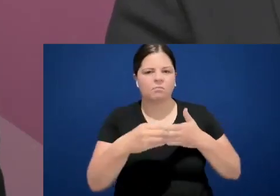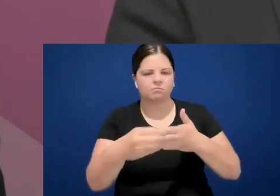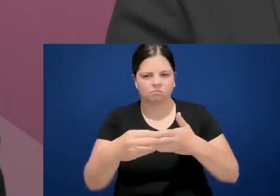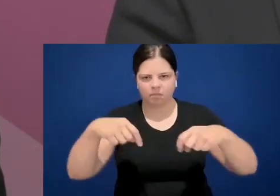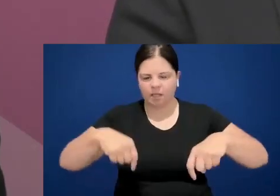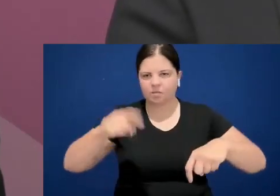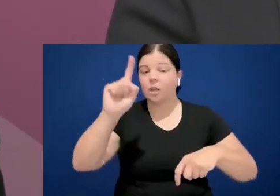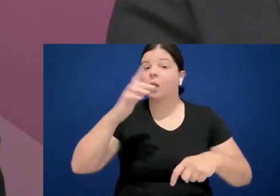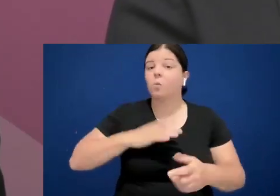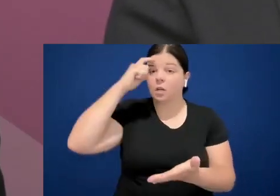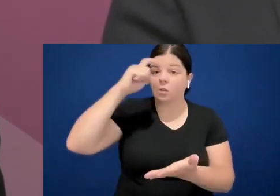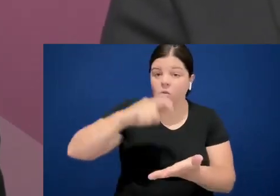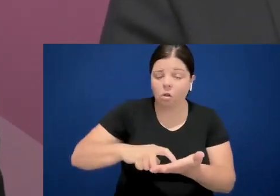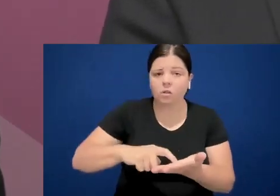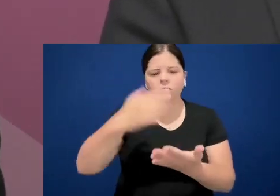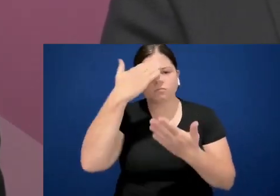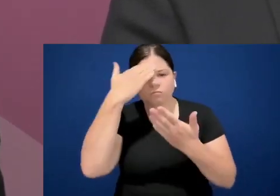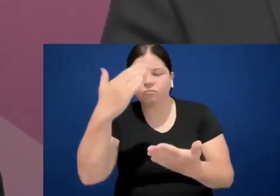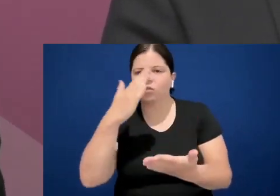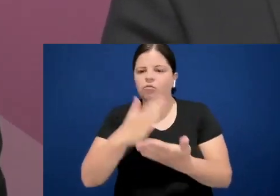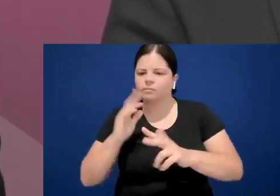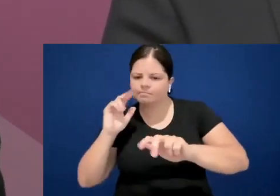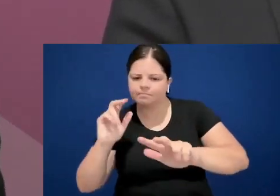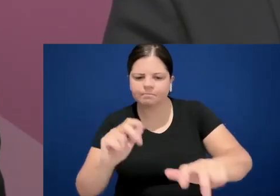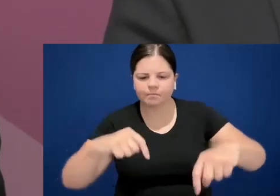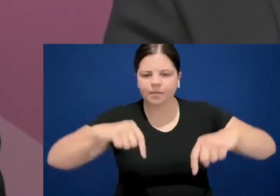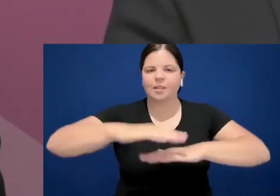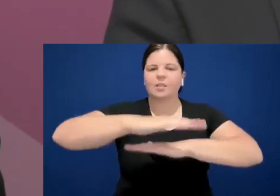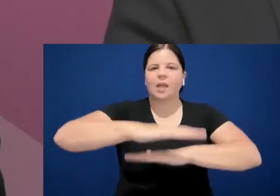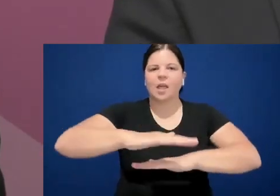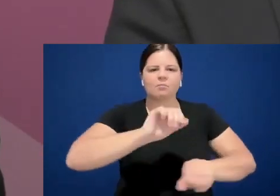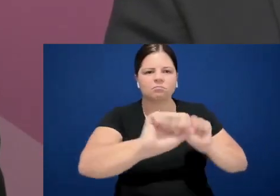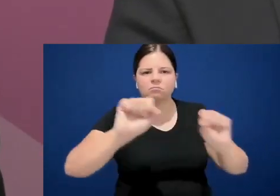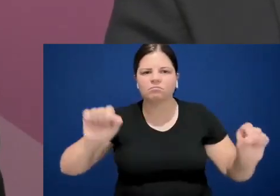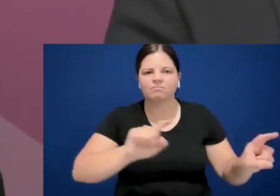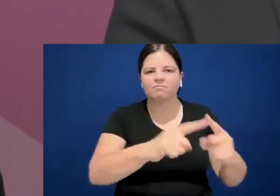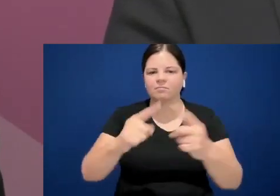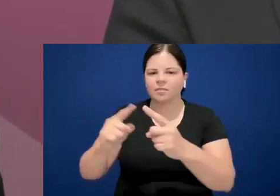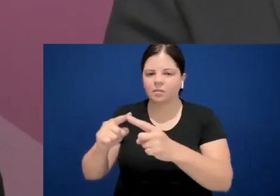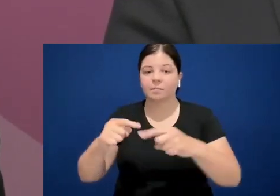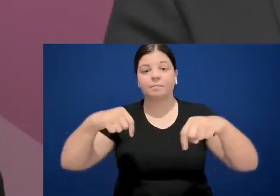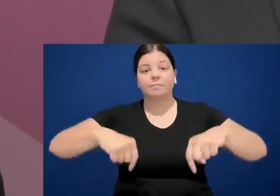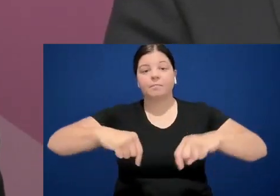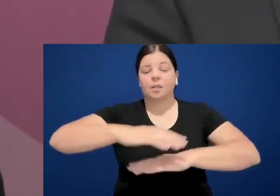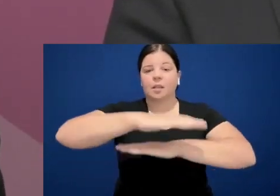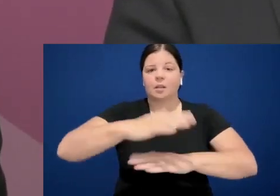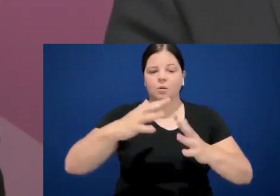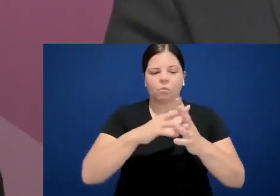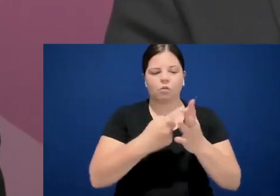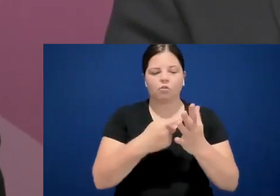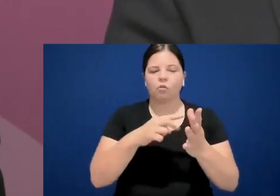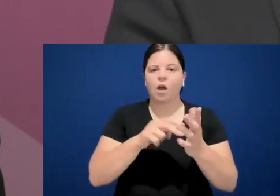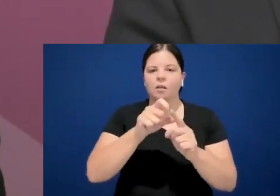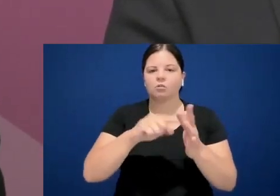and pay respect to the traditional custodians of the lands that we are broadcasting from. I'm on the land of the Wurundjeri people of the